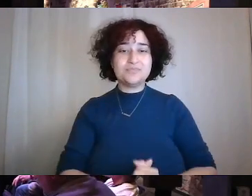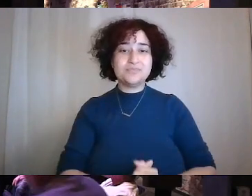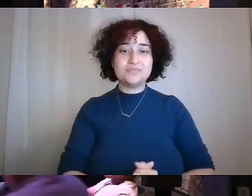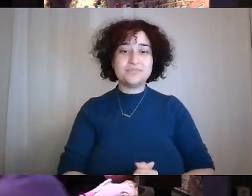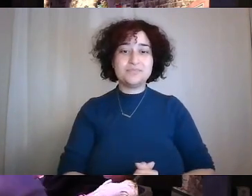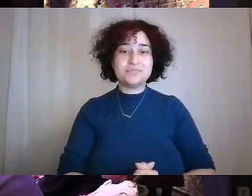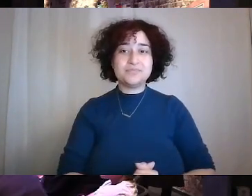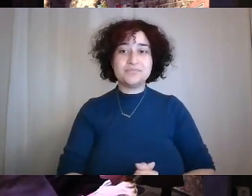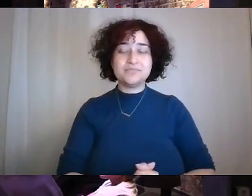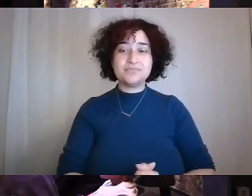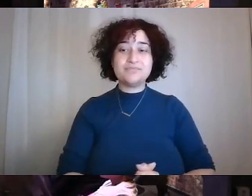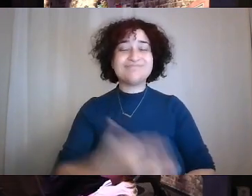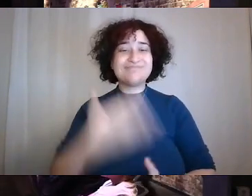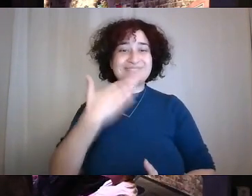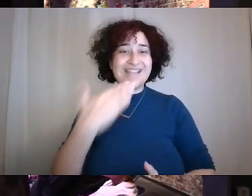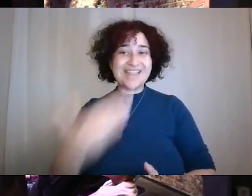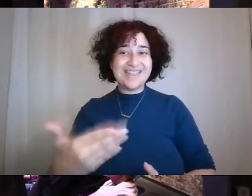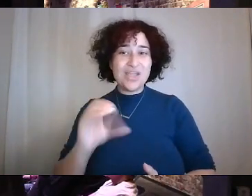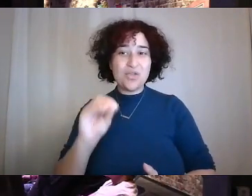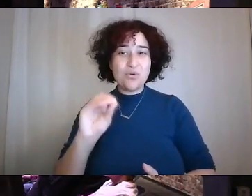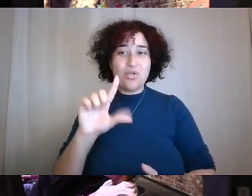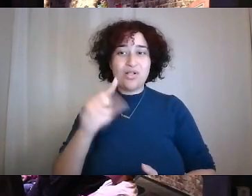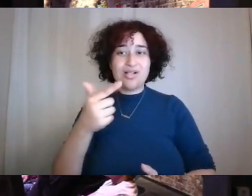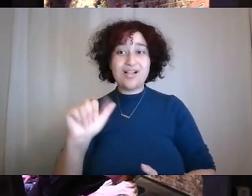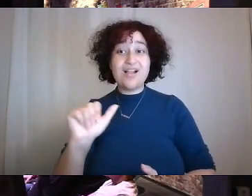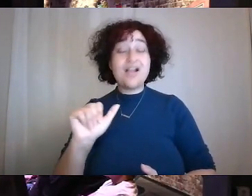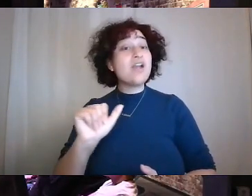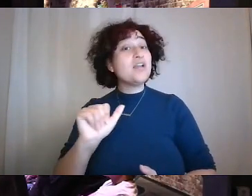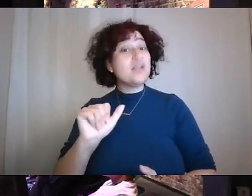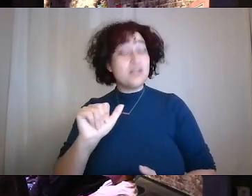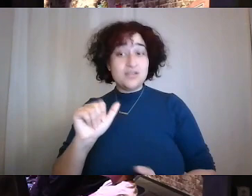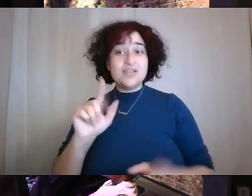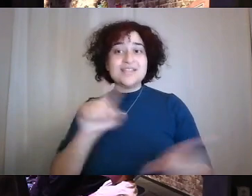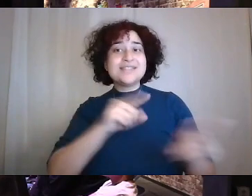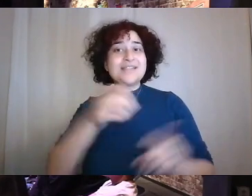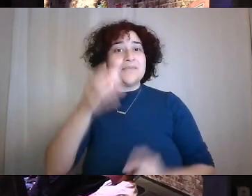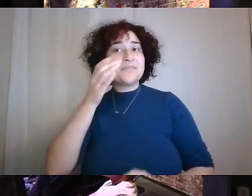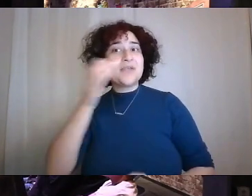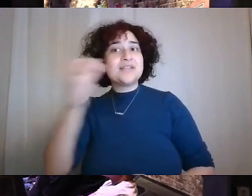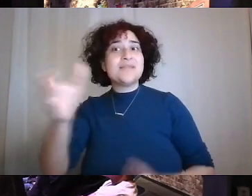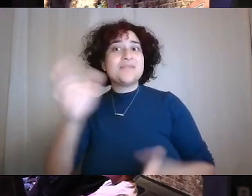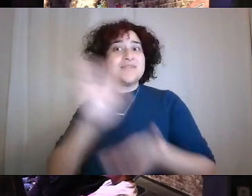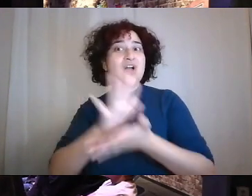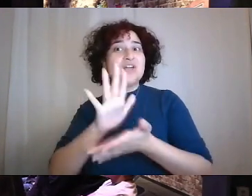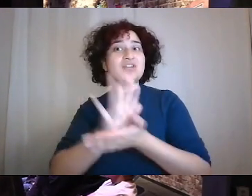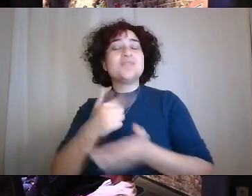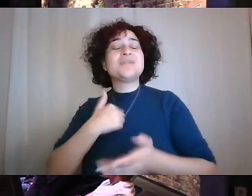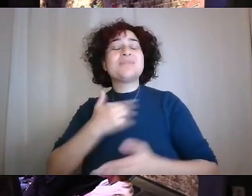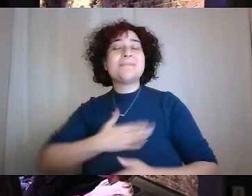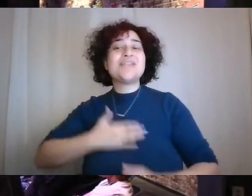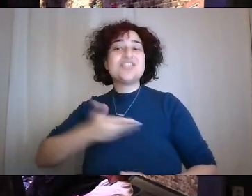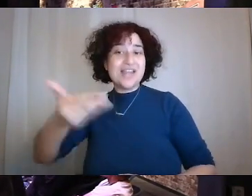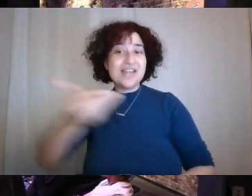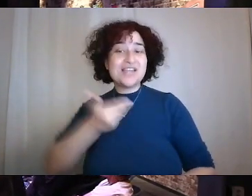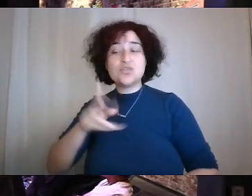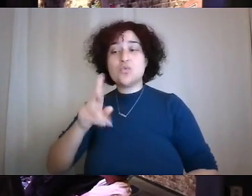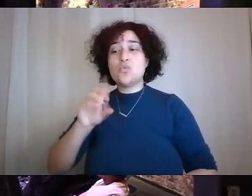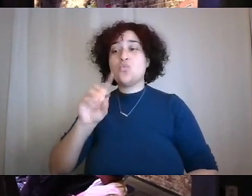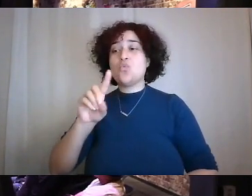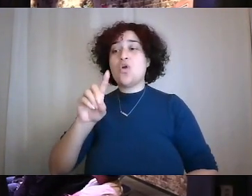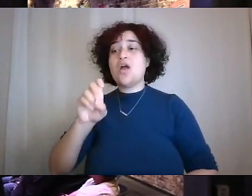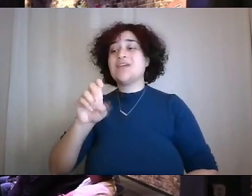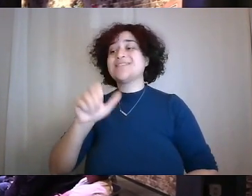Thank you, Olga. And on that note of scholarship, it is my pleasure to introduce Roxanne Schroeder-Arce, the Associate